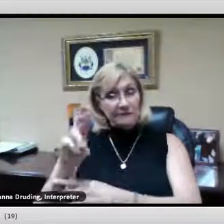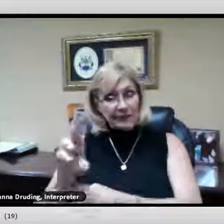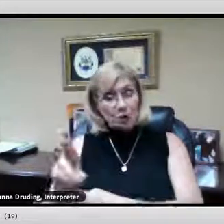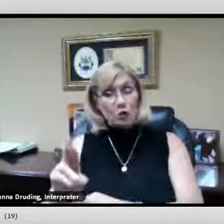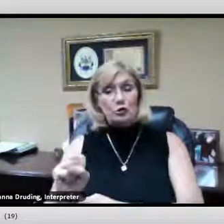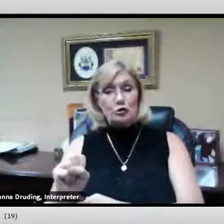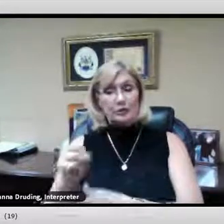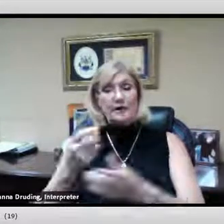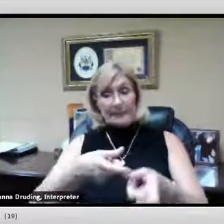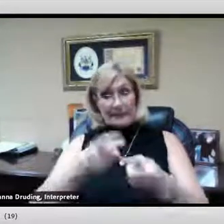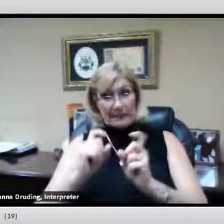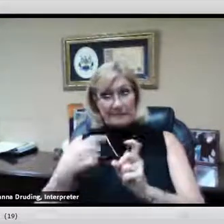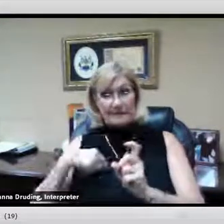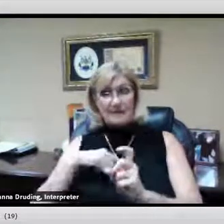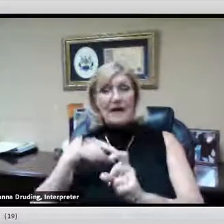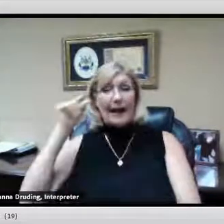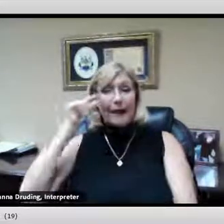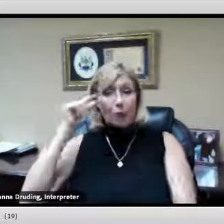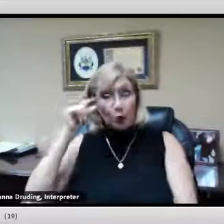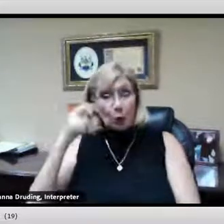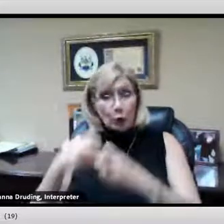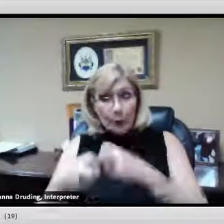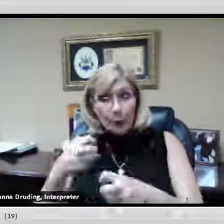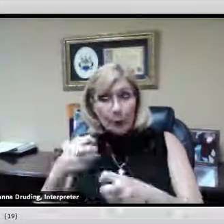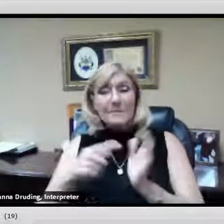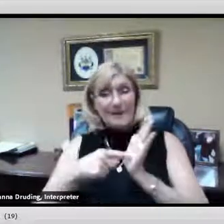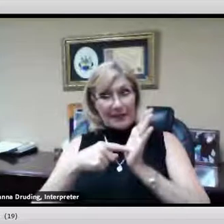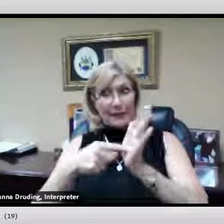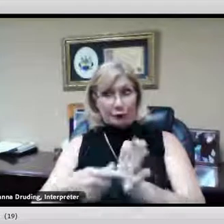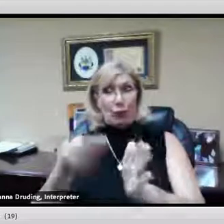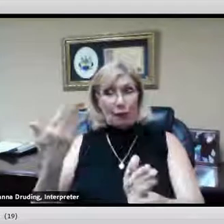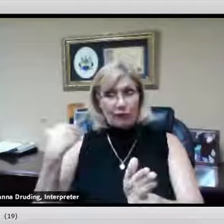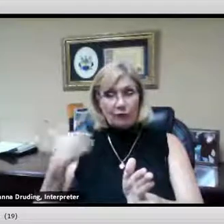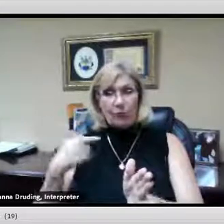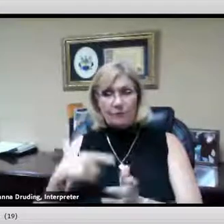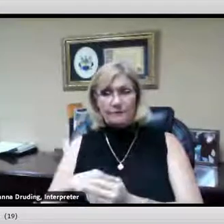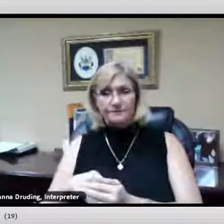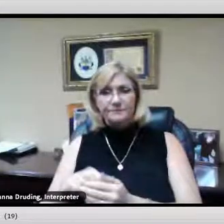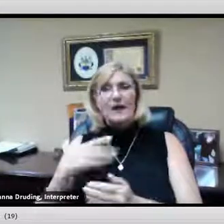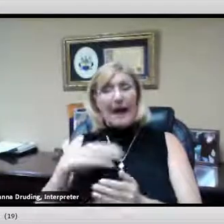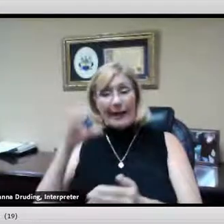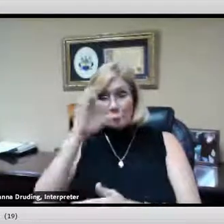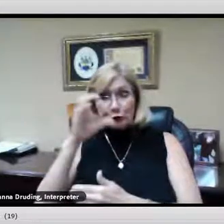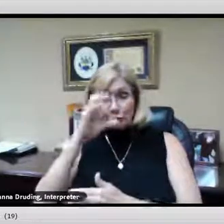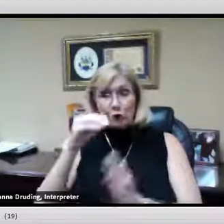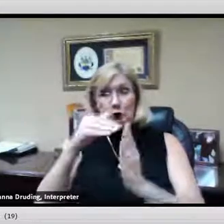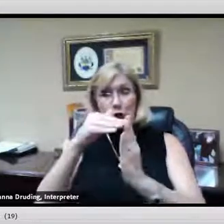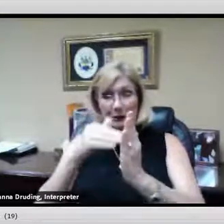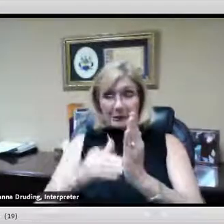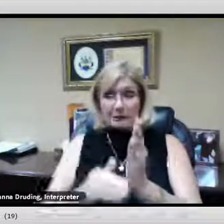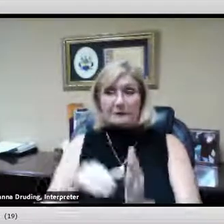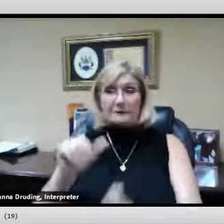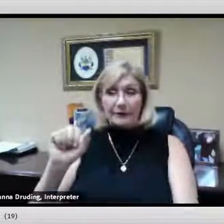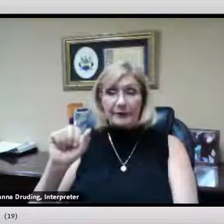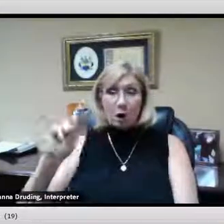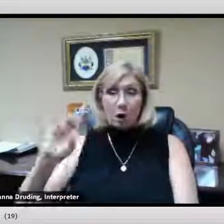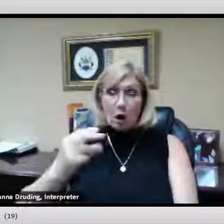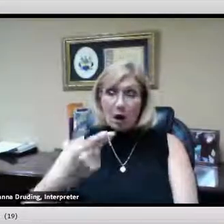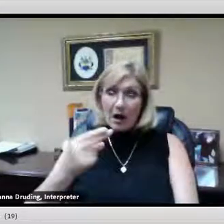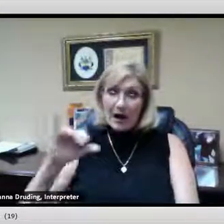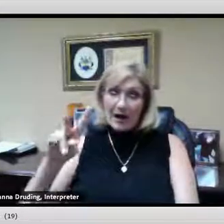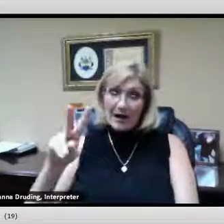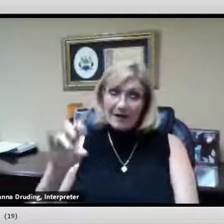the problem, as I showed in that previous slide, or I search listserv archives.